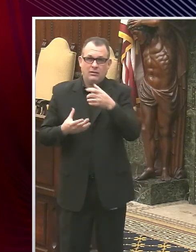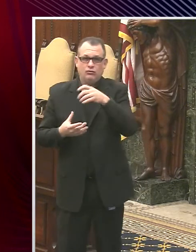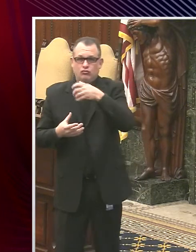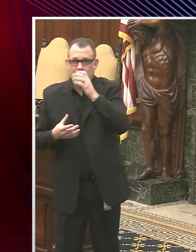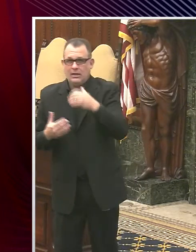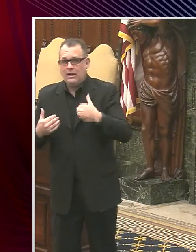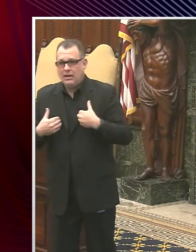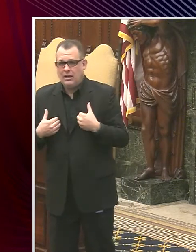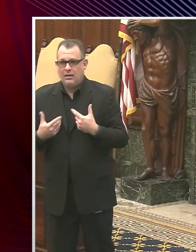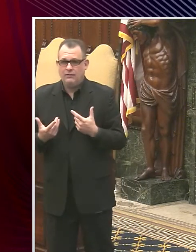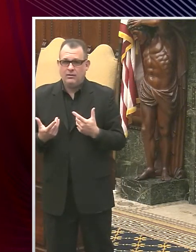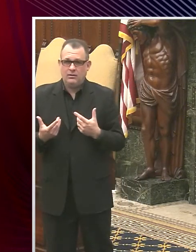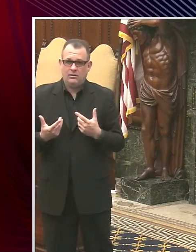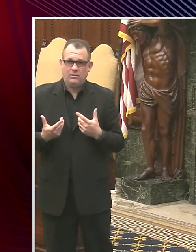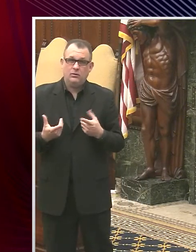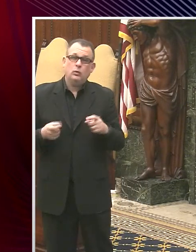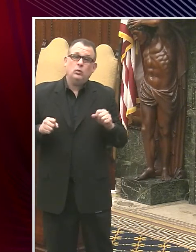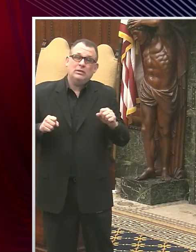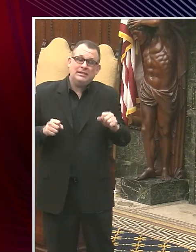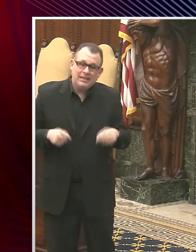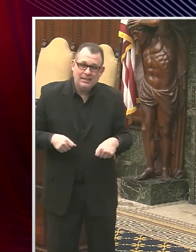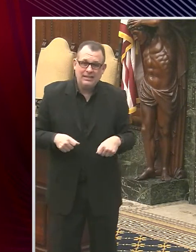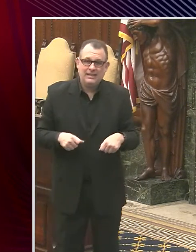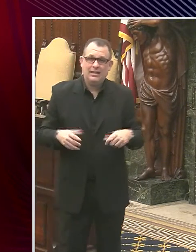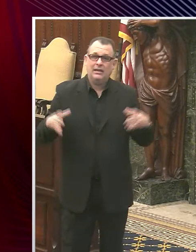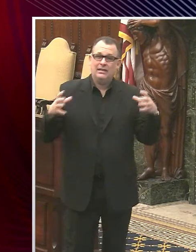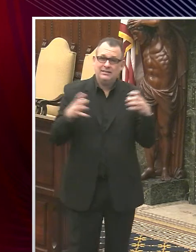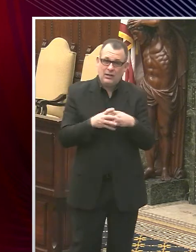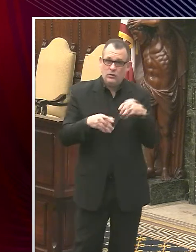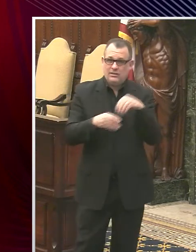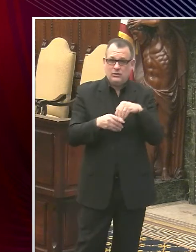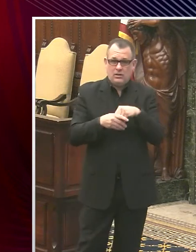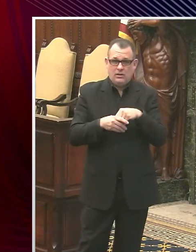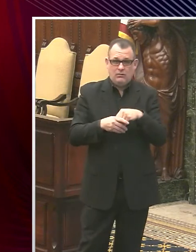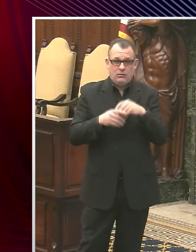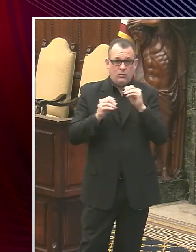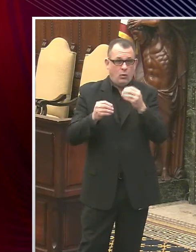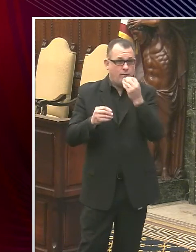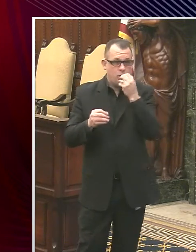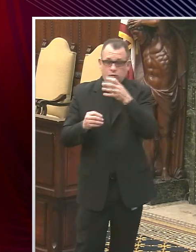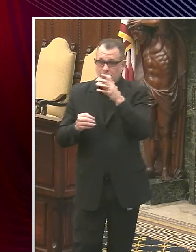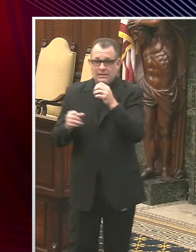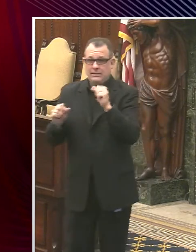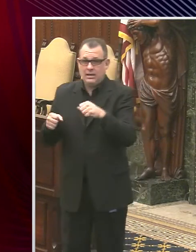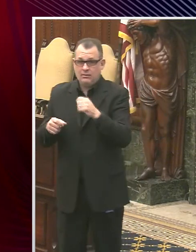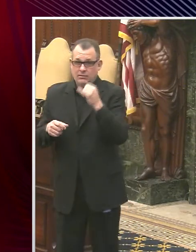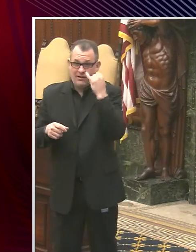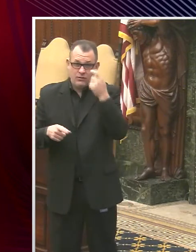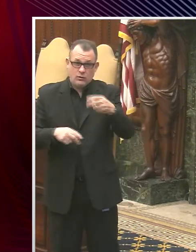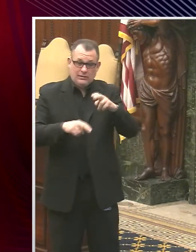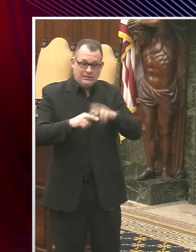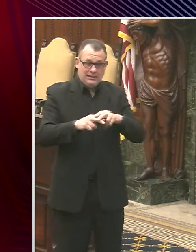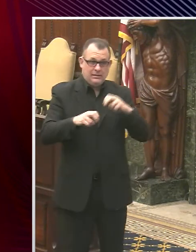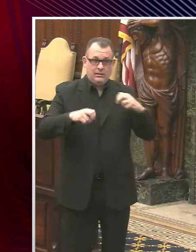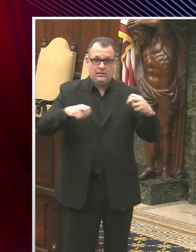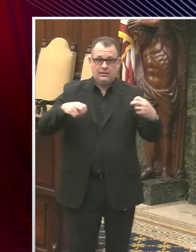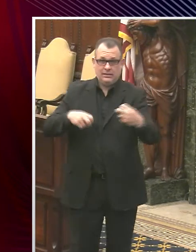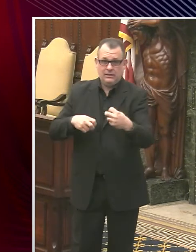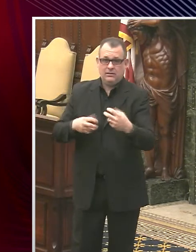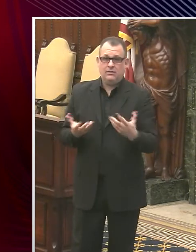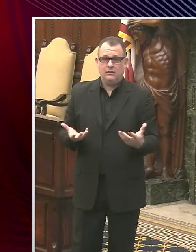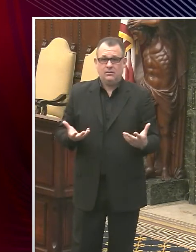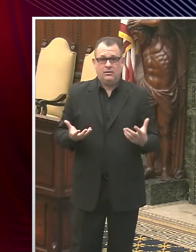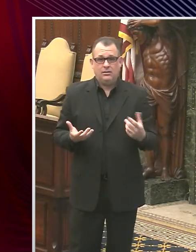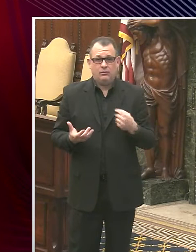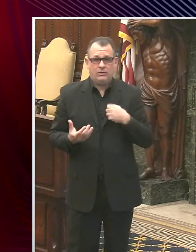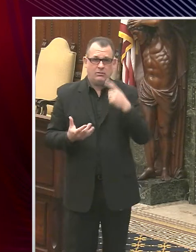We do allow indoor gatherings where food and beverages are not served and where people are sitting in seating where they're separated from each other. We will look